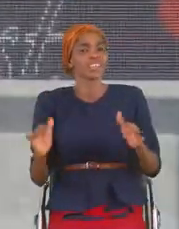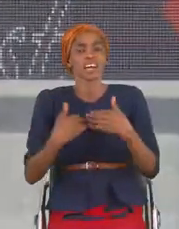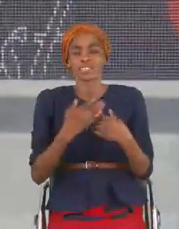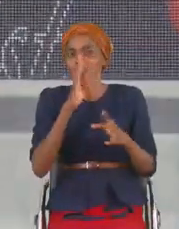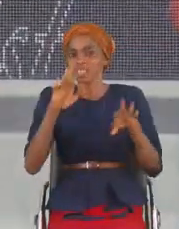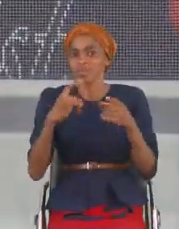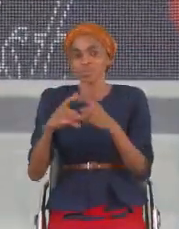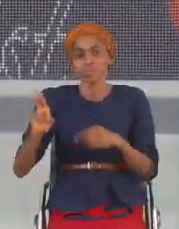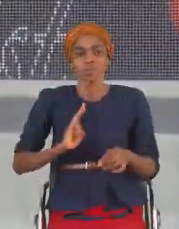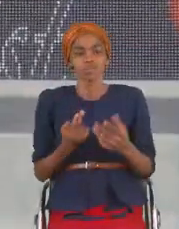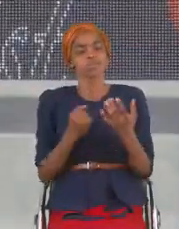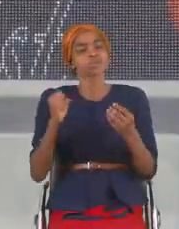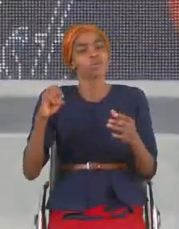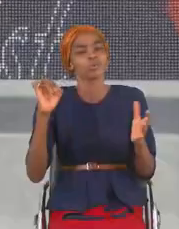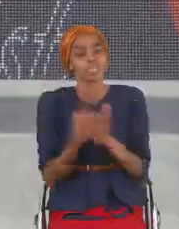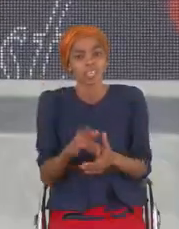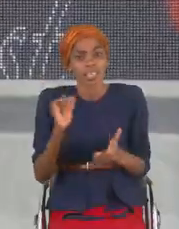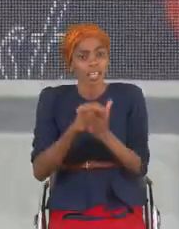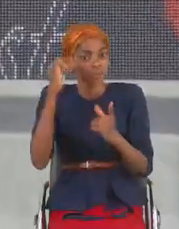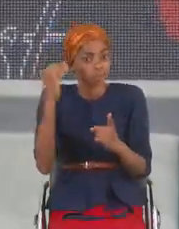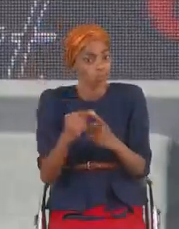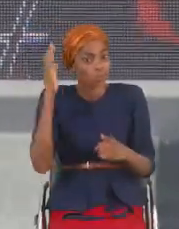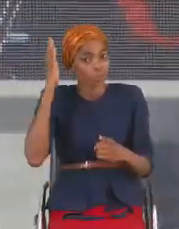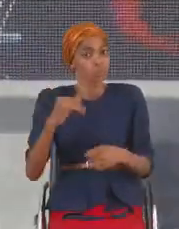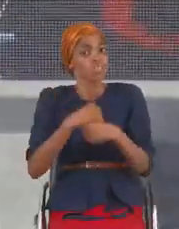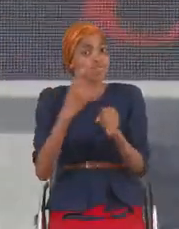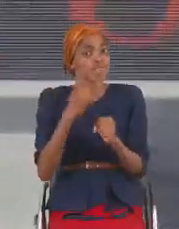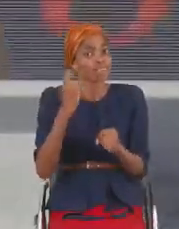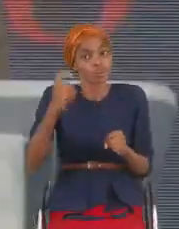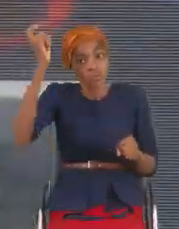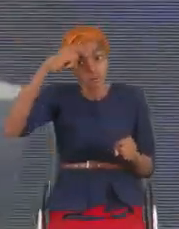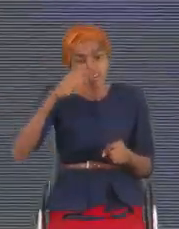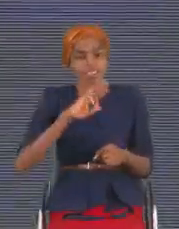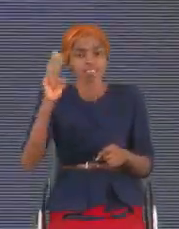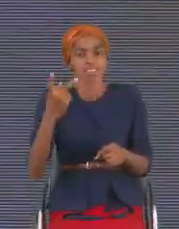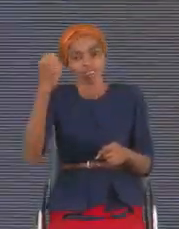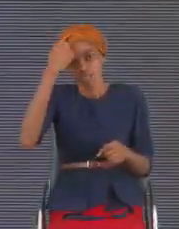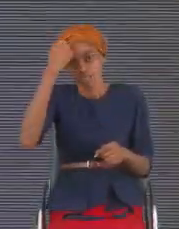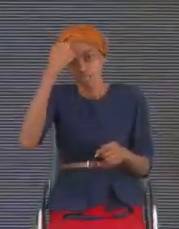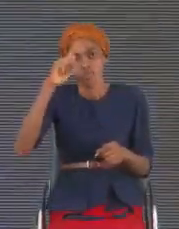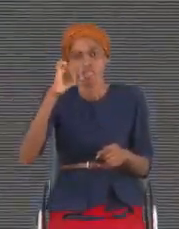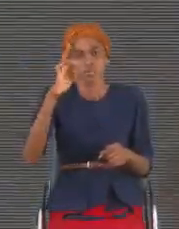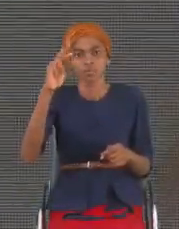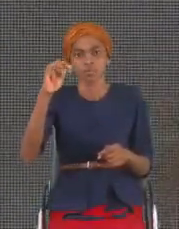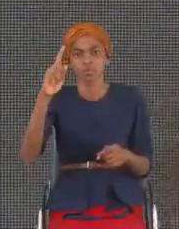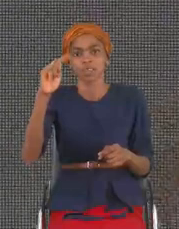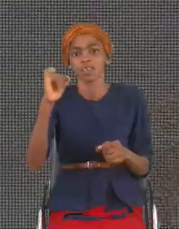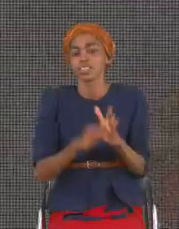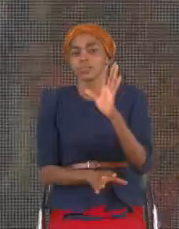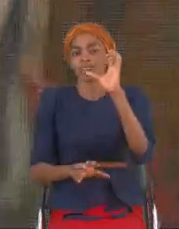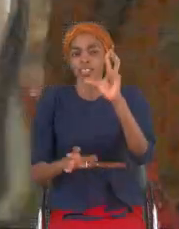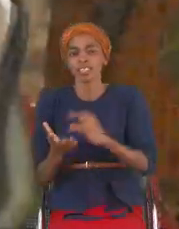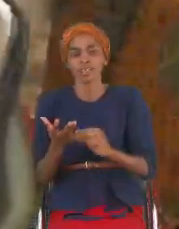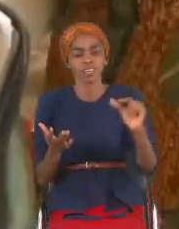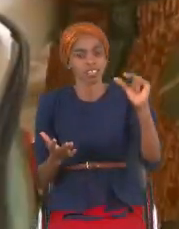to us so that that word will make you wise. In 2 Timothy chapter 3 verse 15, it